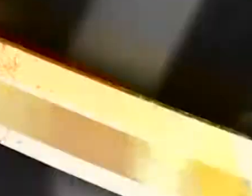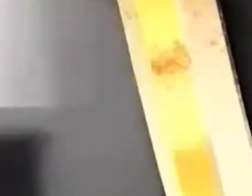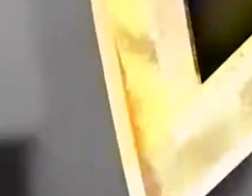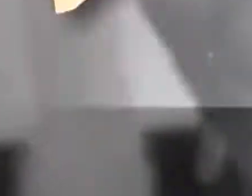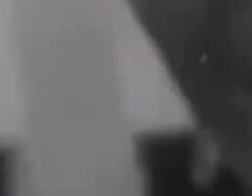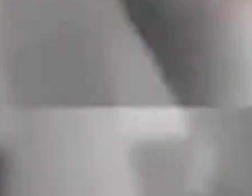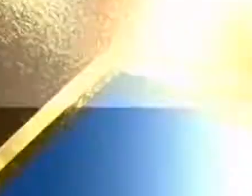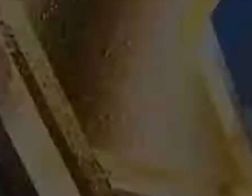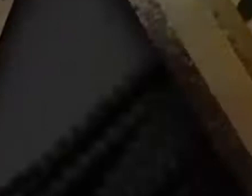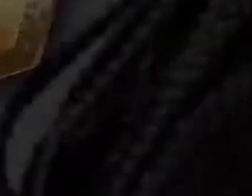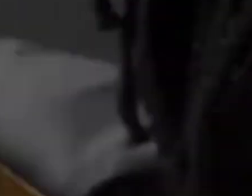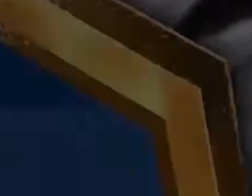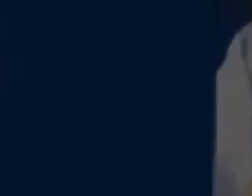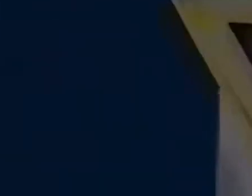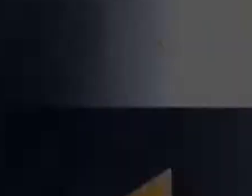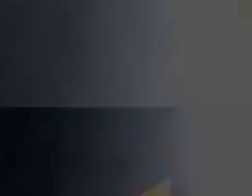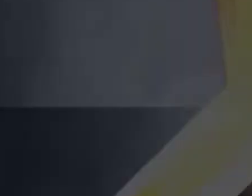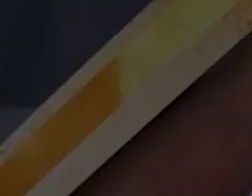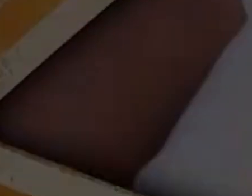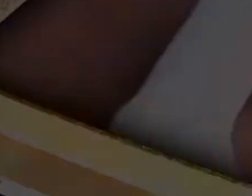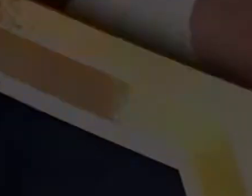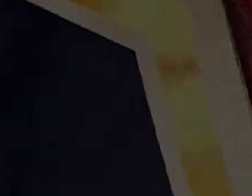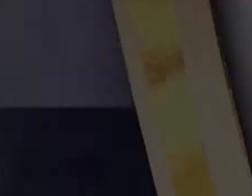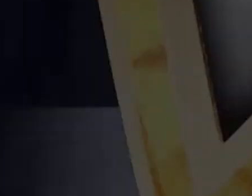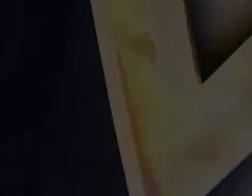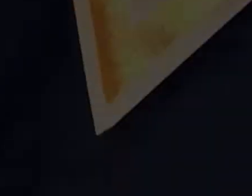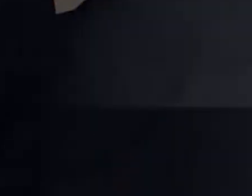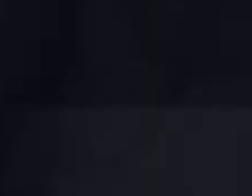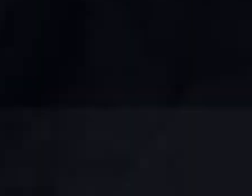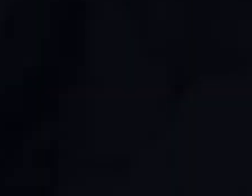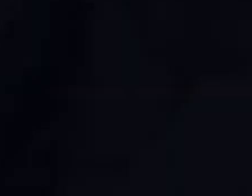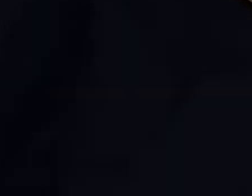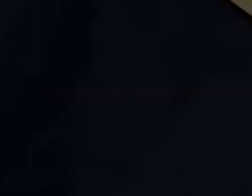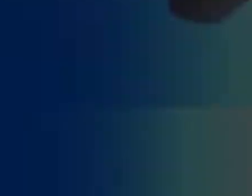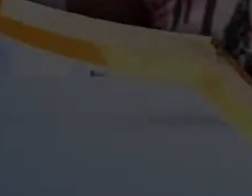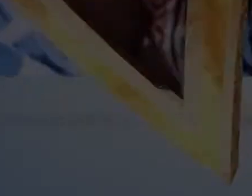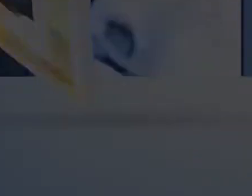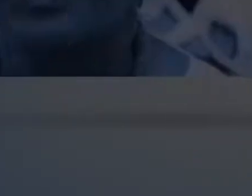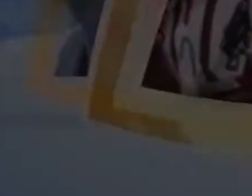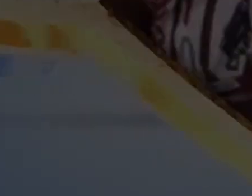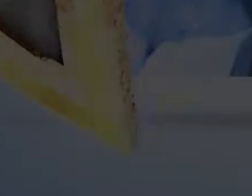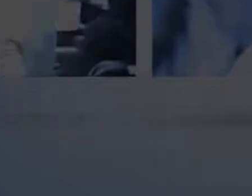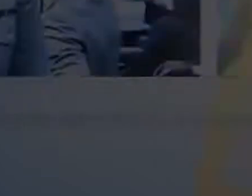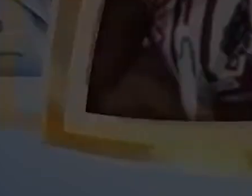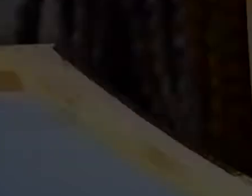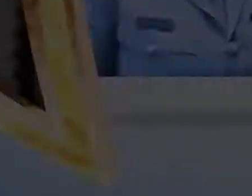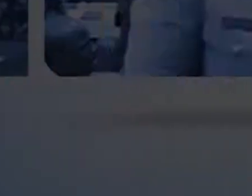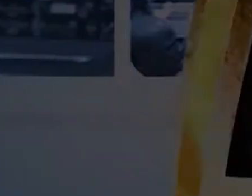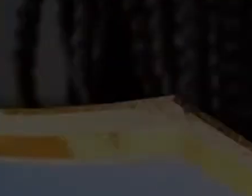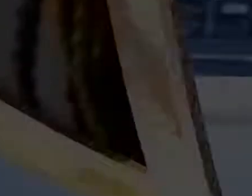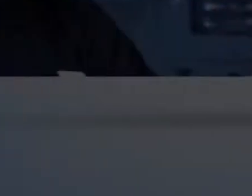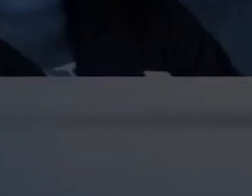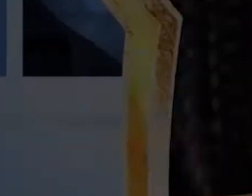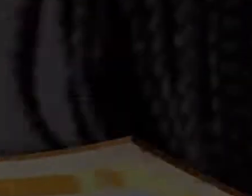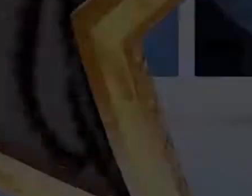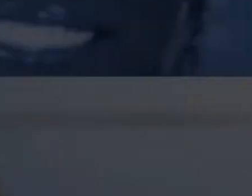you love fun and yeah, me do what I want. When I come through, I need a girl like you, yeah,